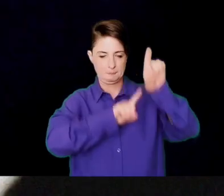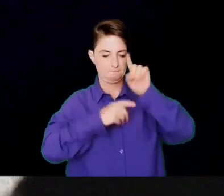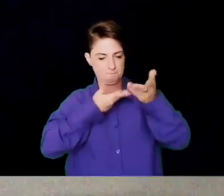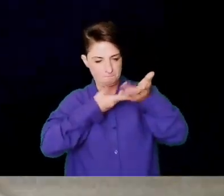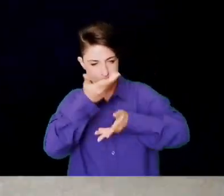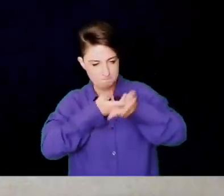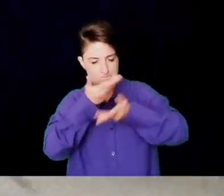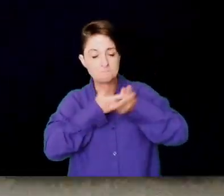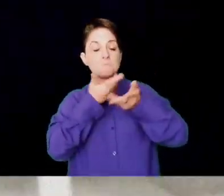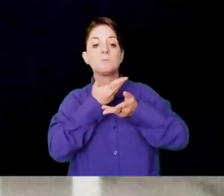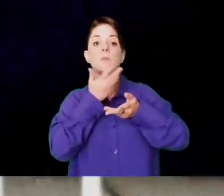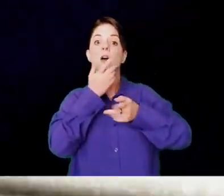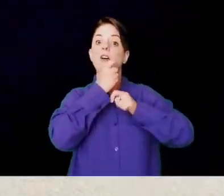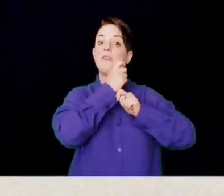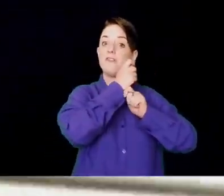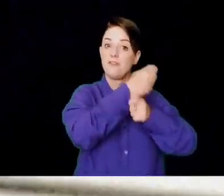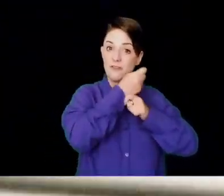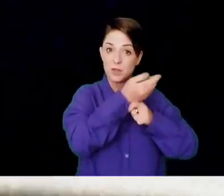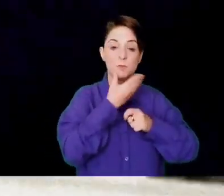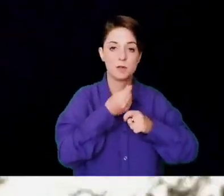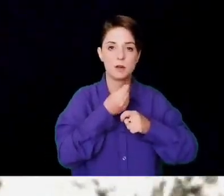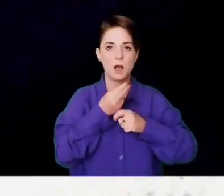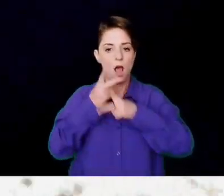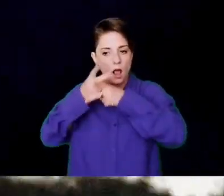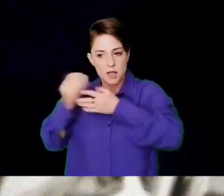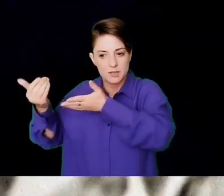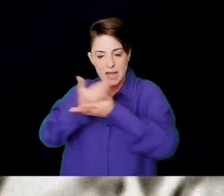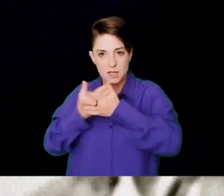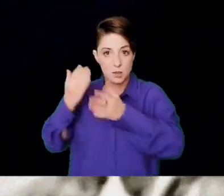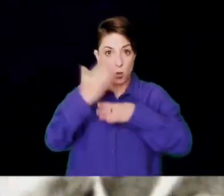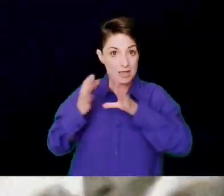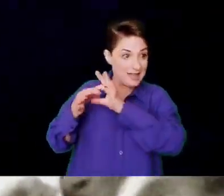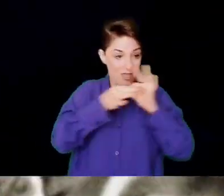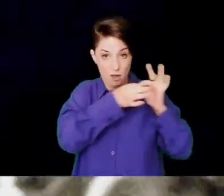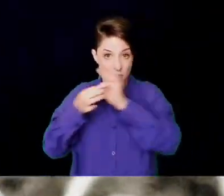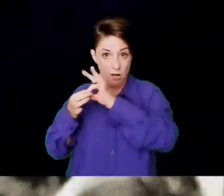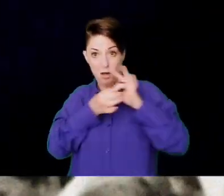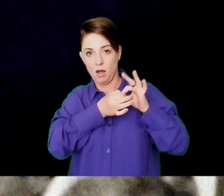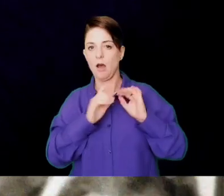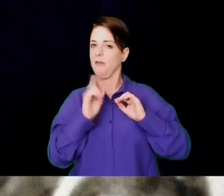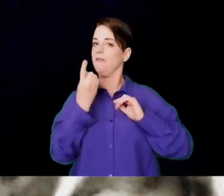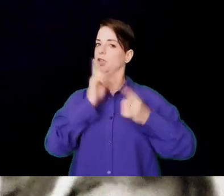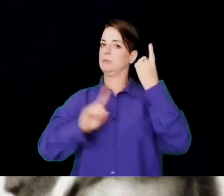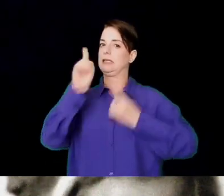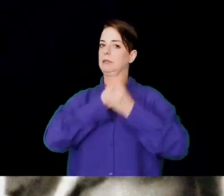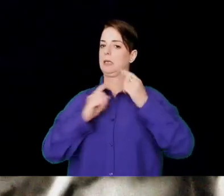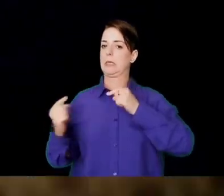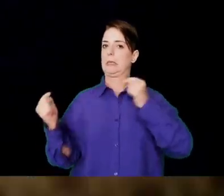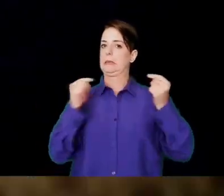discuss whether fishermen and conservationists could work together. And the first meeting was pretty